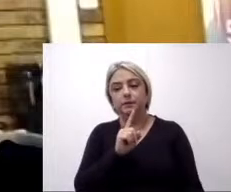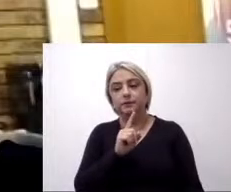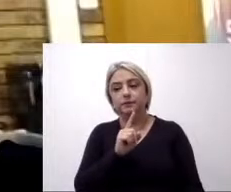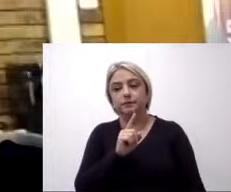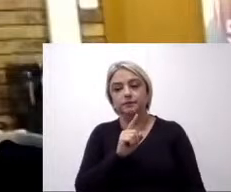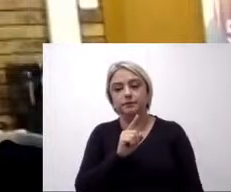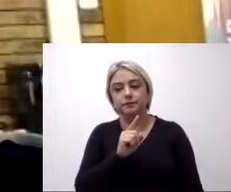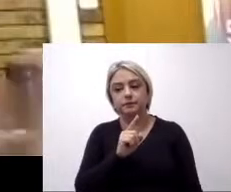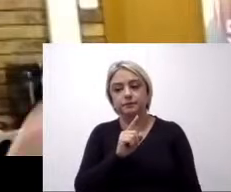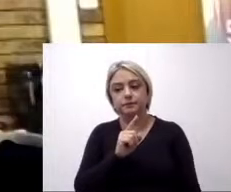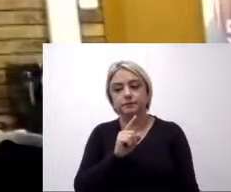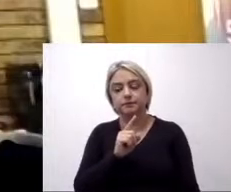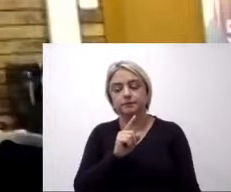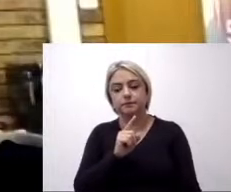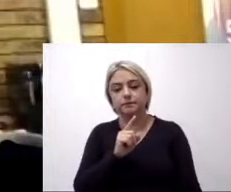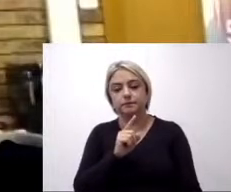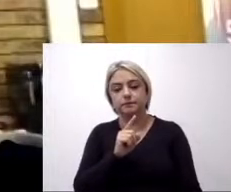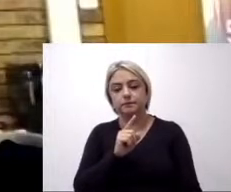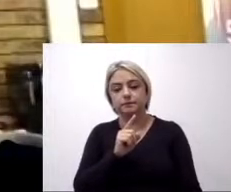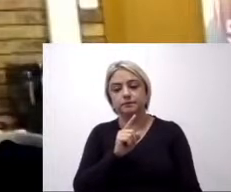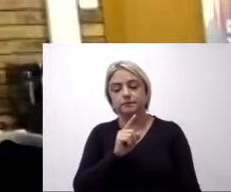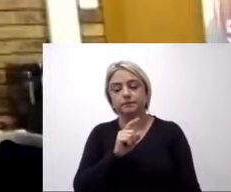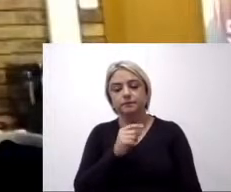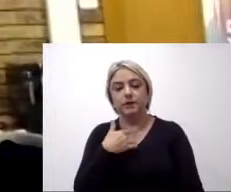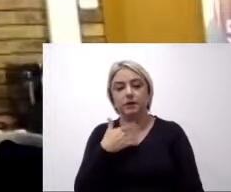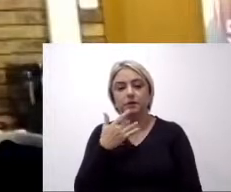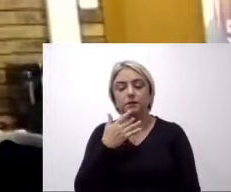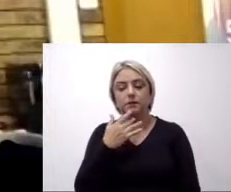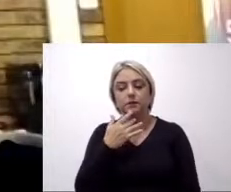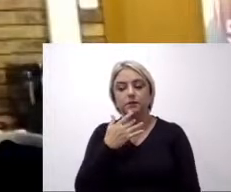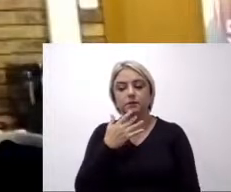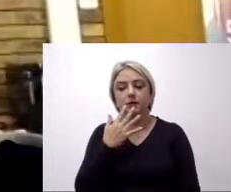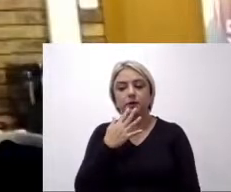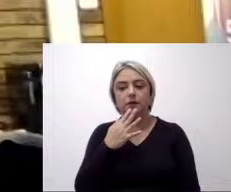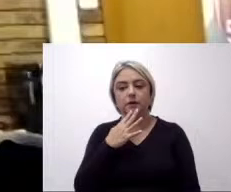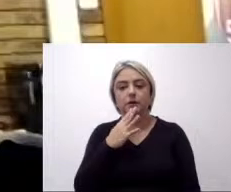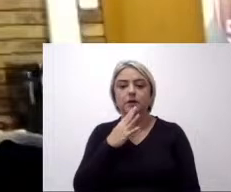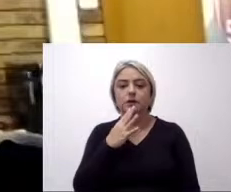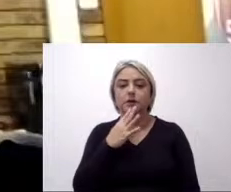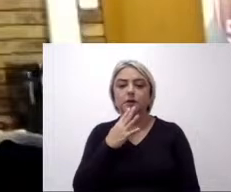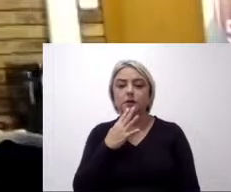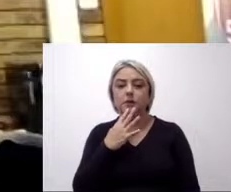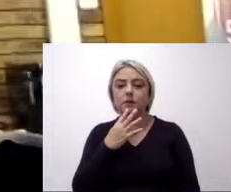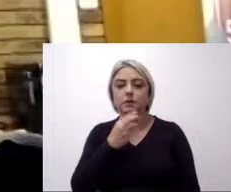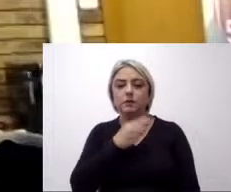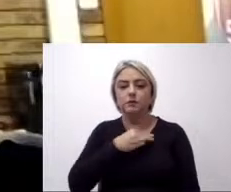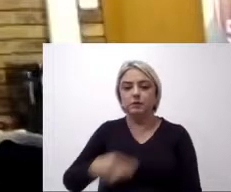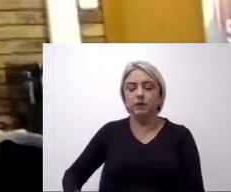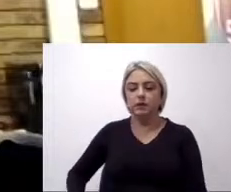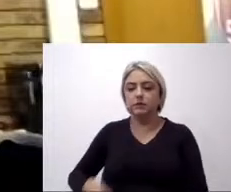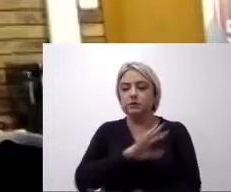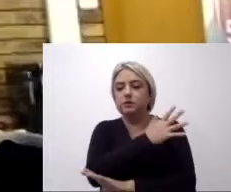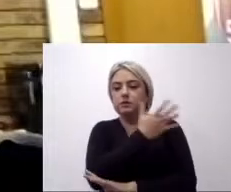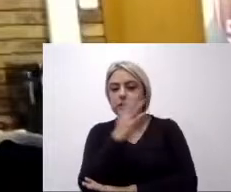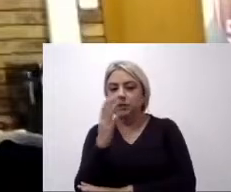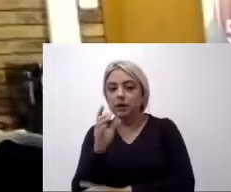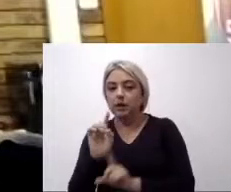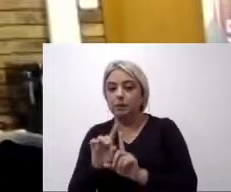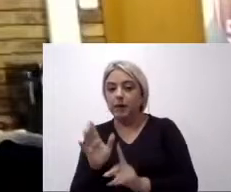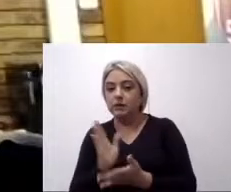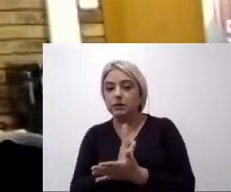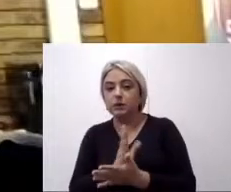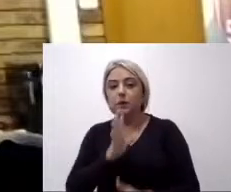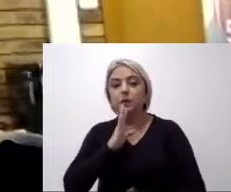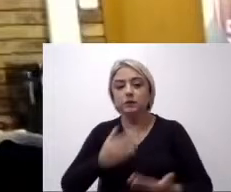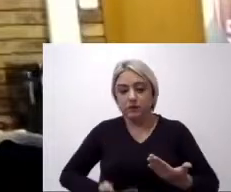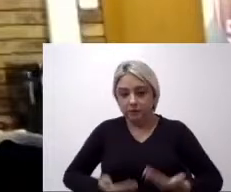about I don't know the Ministry of Environment in Brazil, but I met some civil servant. So you can't